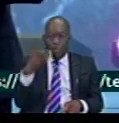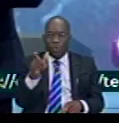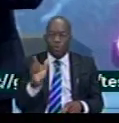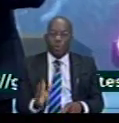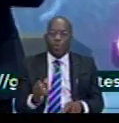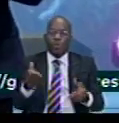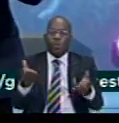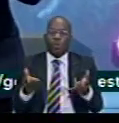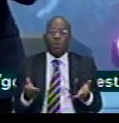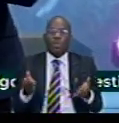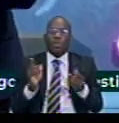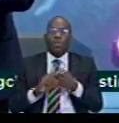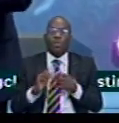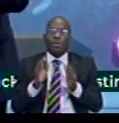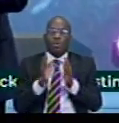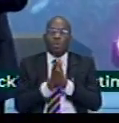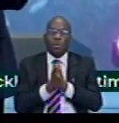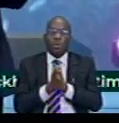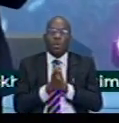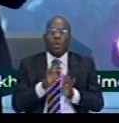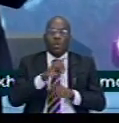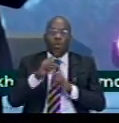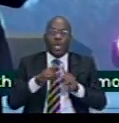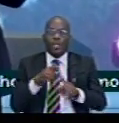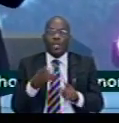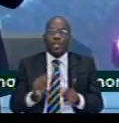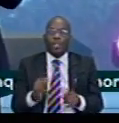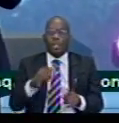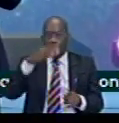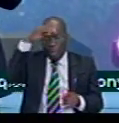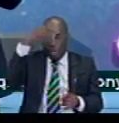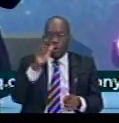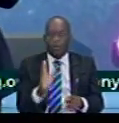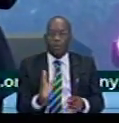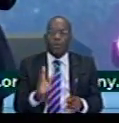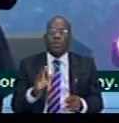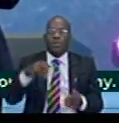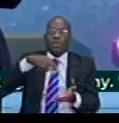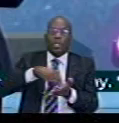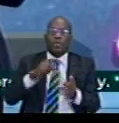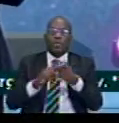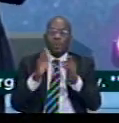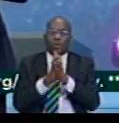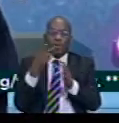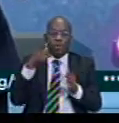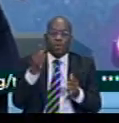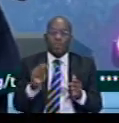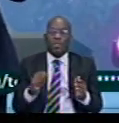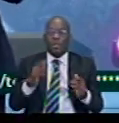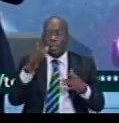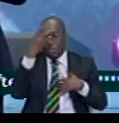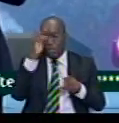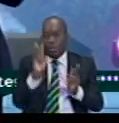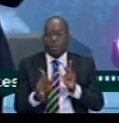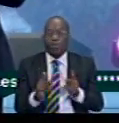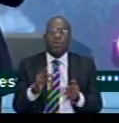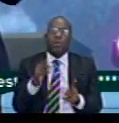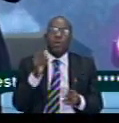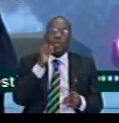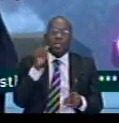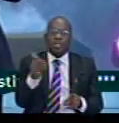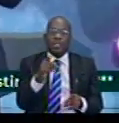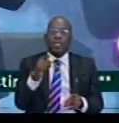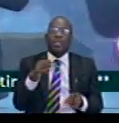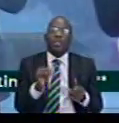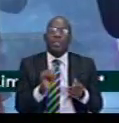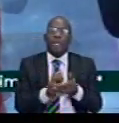God rose up to come and pray for the sick people, when the man of God said, "Praise the Lord," she who was not able to speak, she